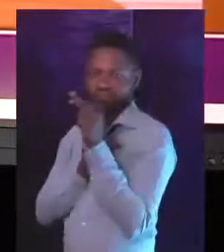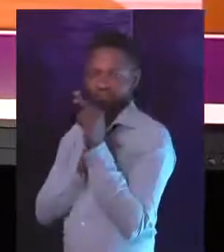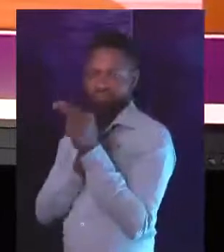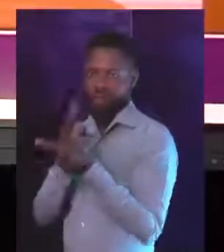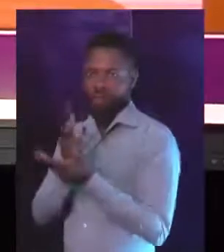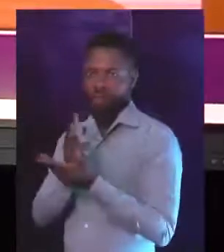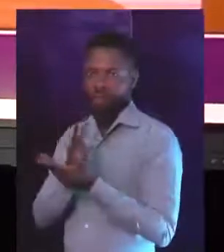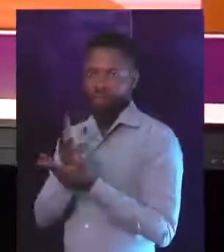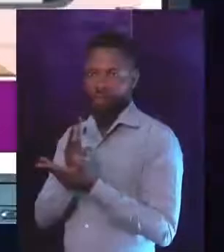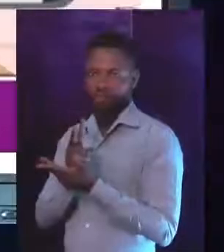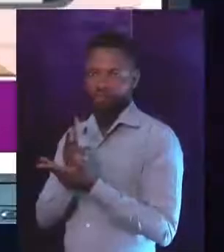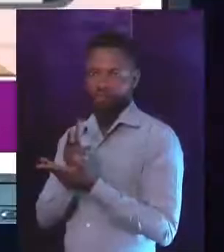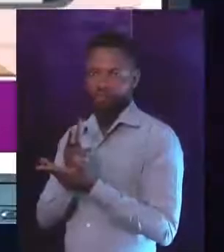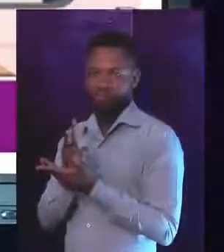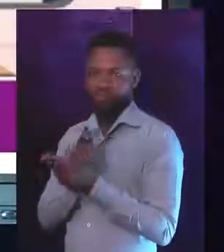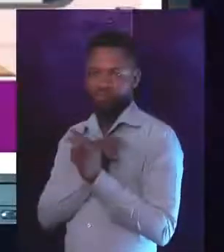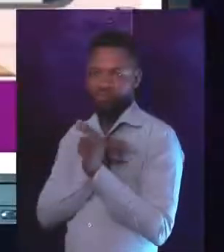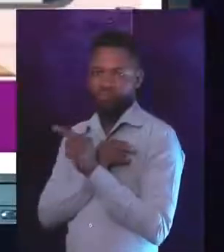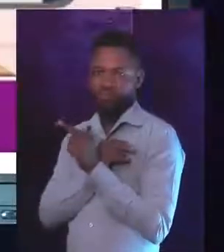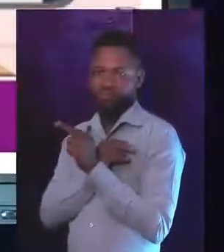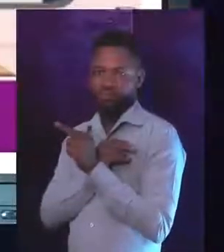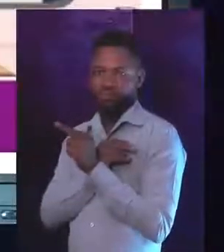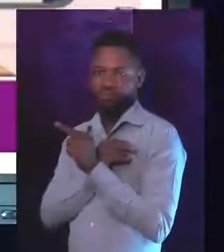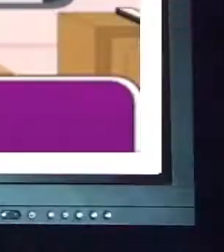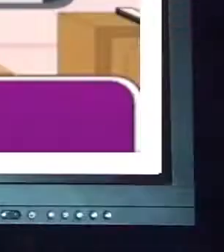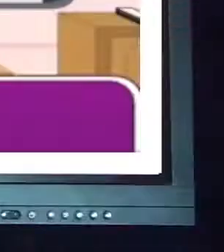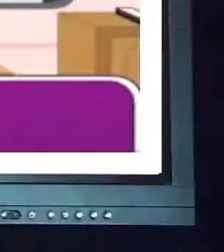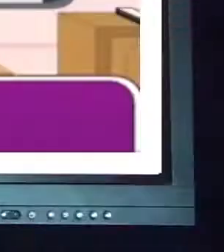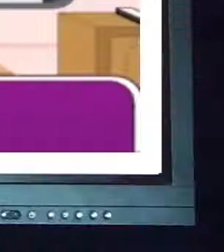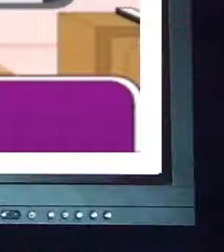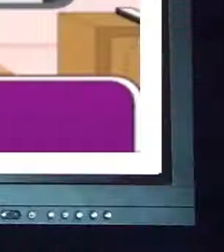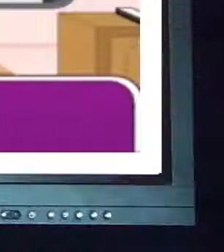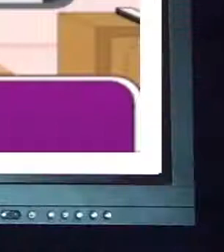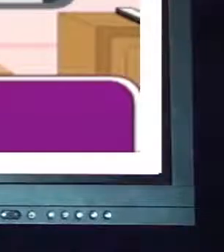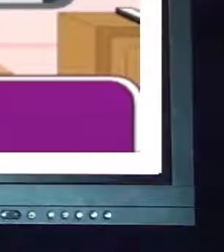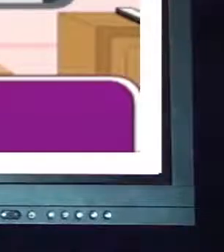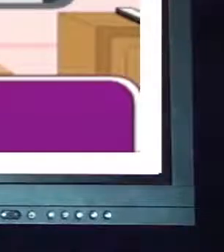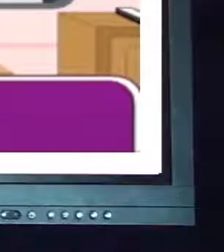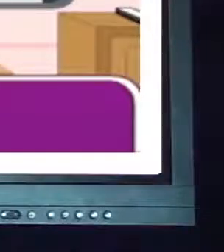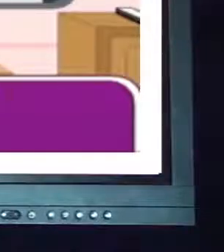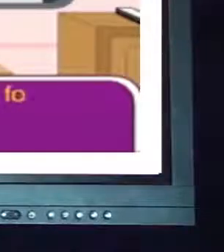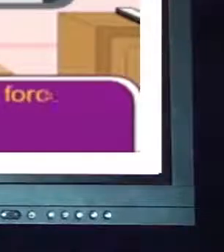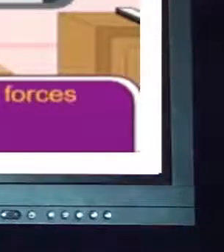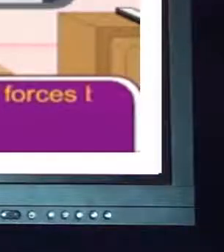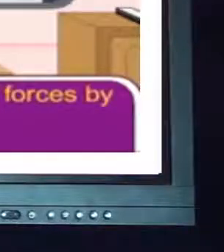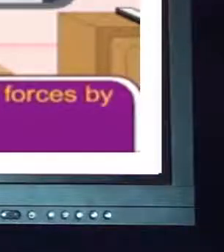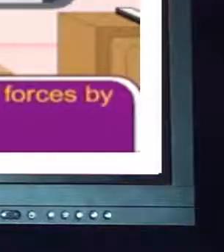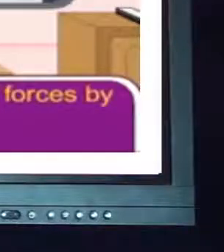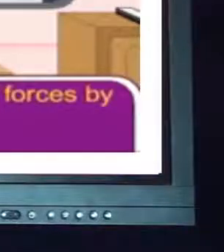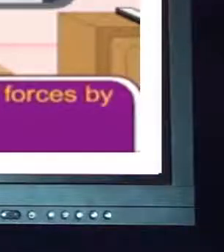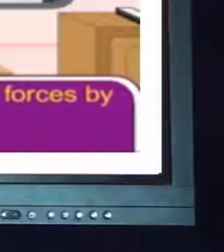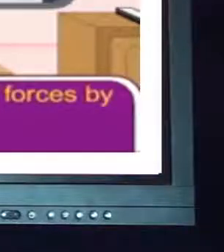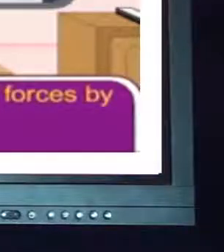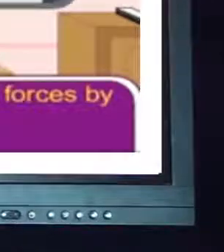there and watch the video. There are many types of forces. Let us study about the different types of forces by performing